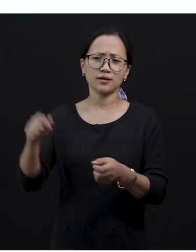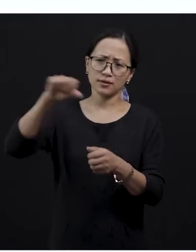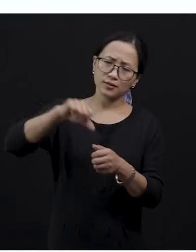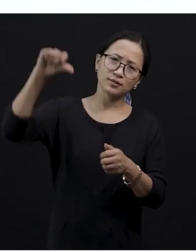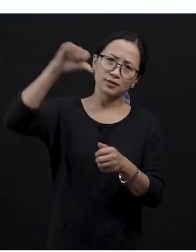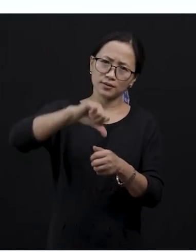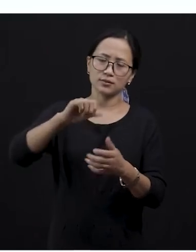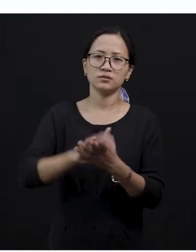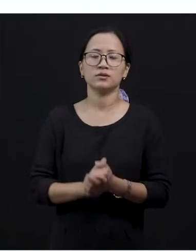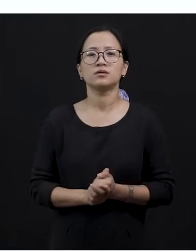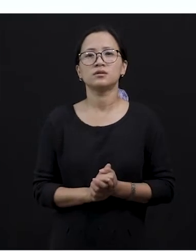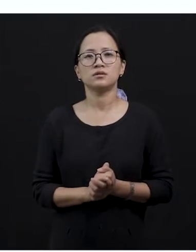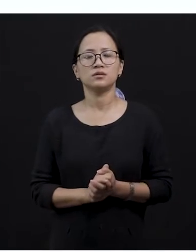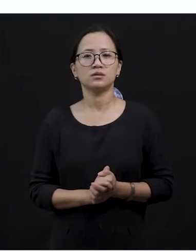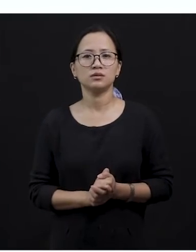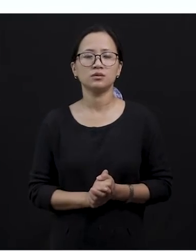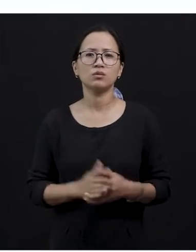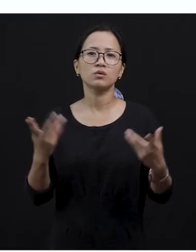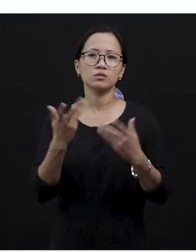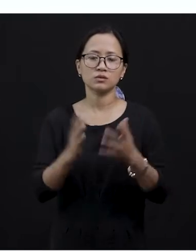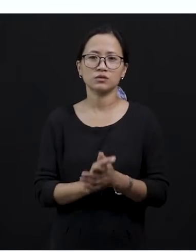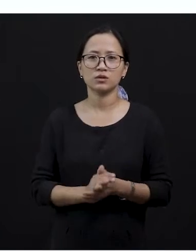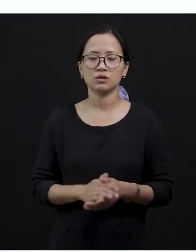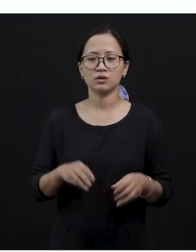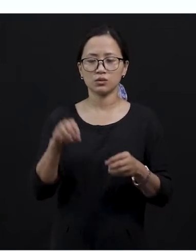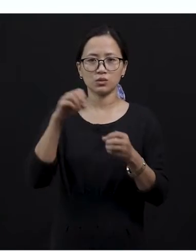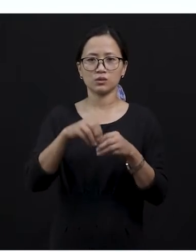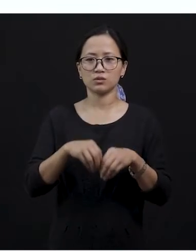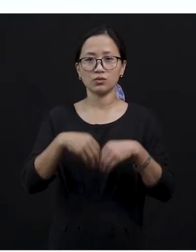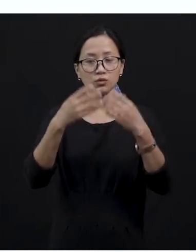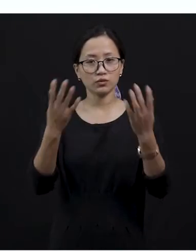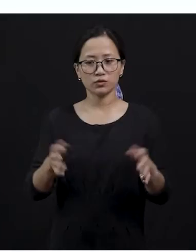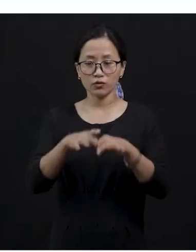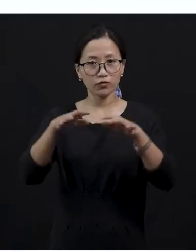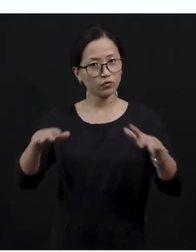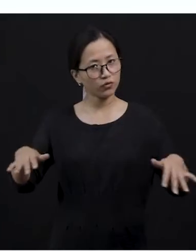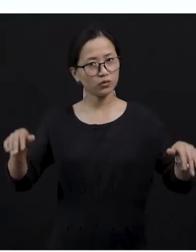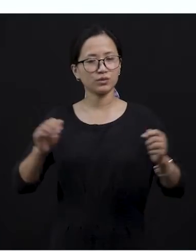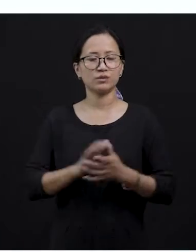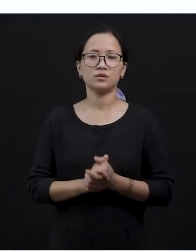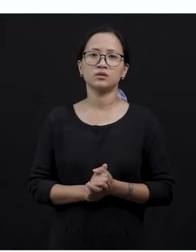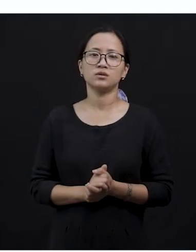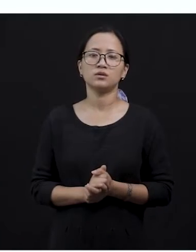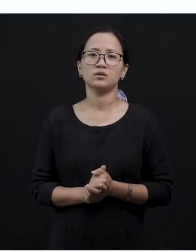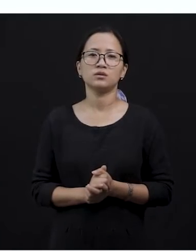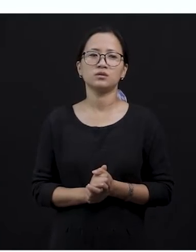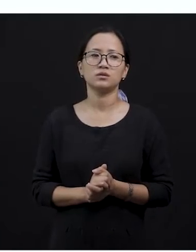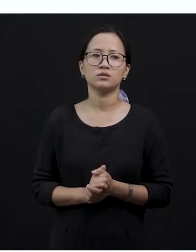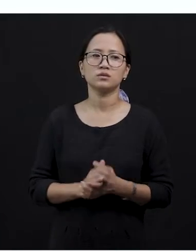is already full, but if you add more water, what happens? The water, all the liquid,